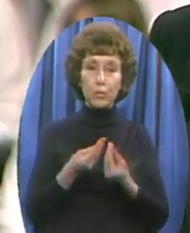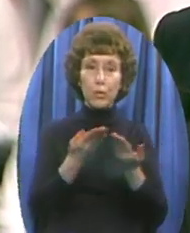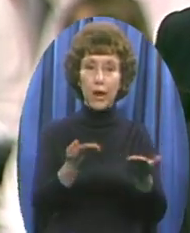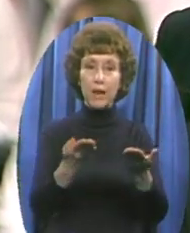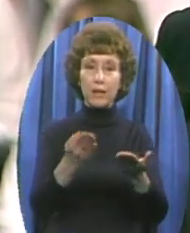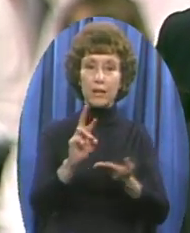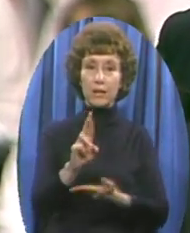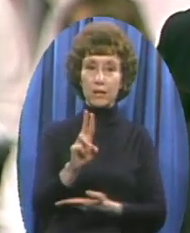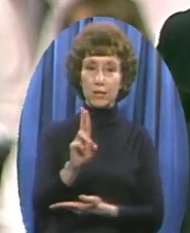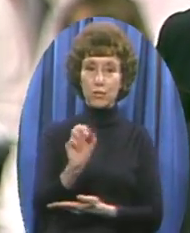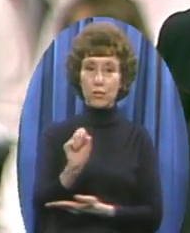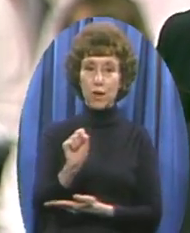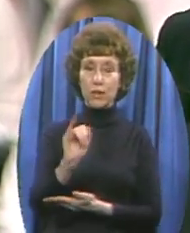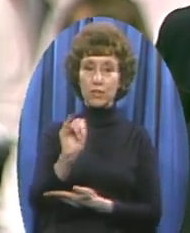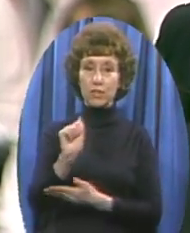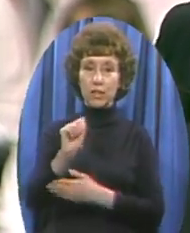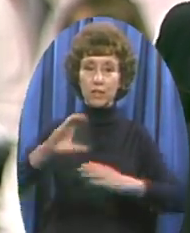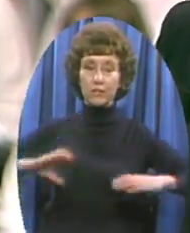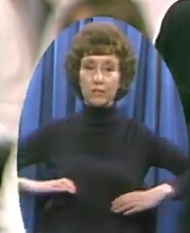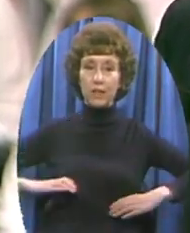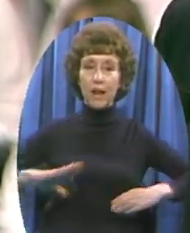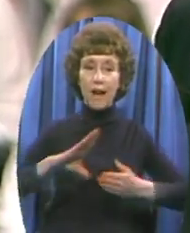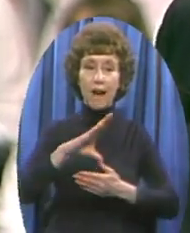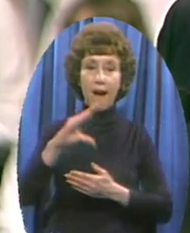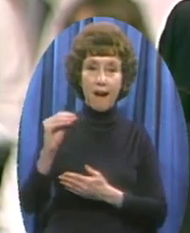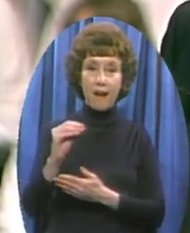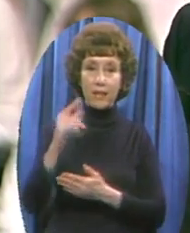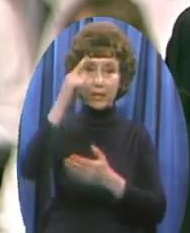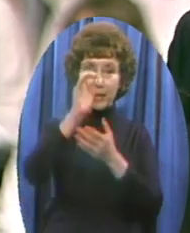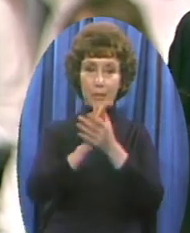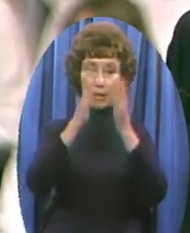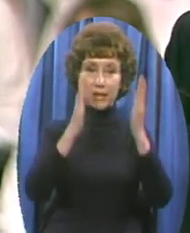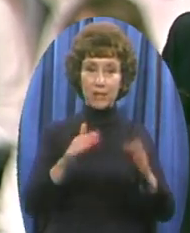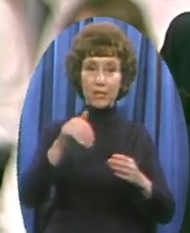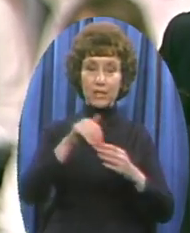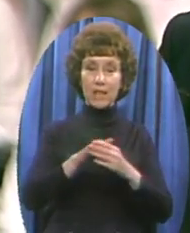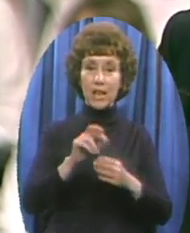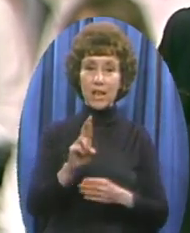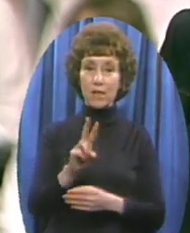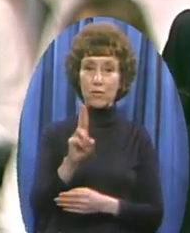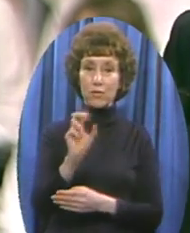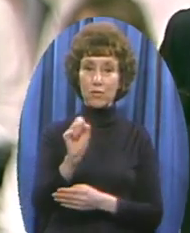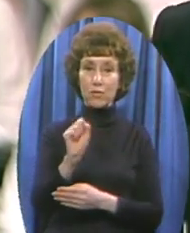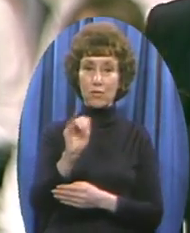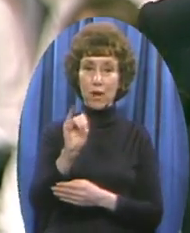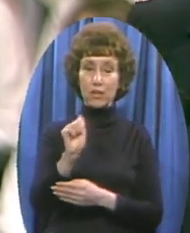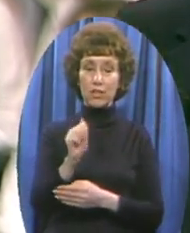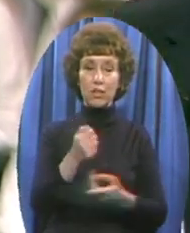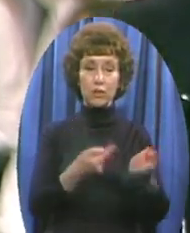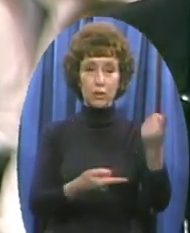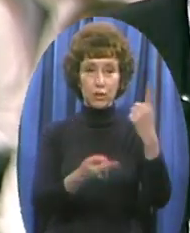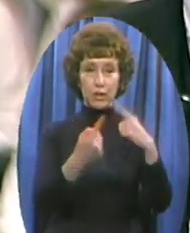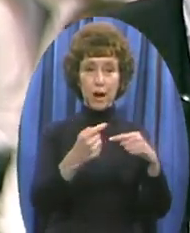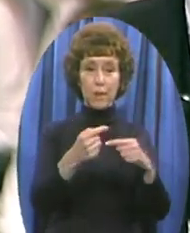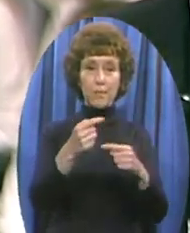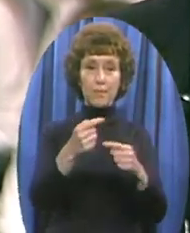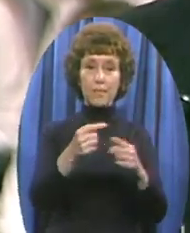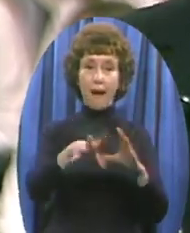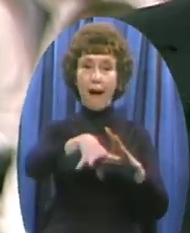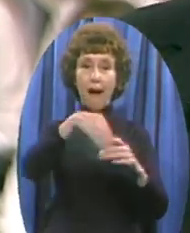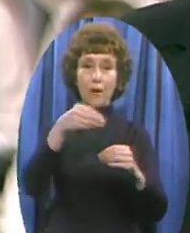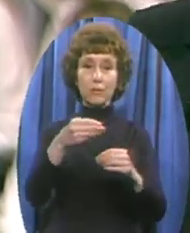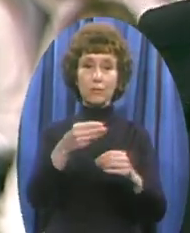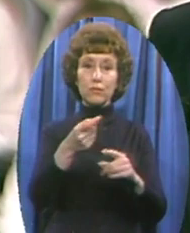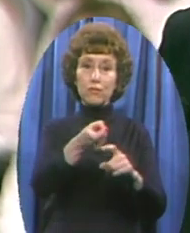and those godly men who are already there but who are oppressed could come out from the underground and preach, I believe there'd be a